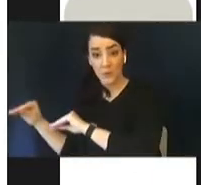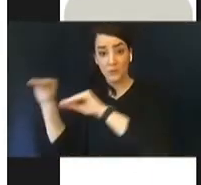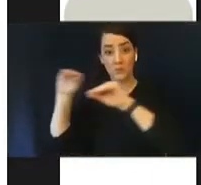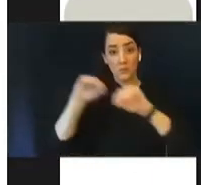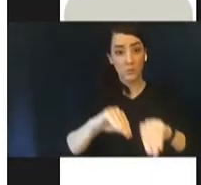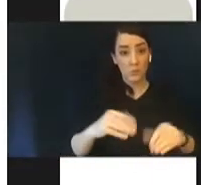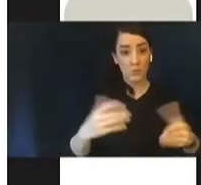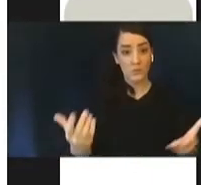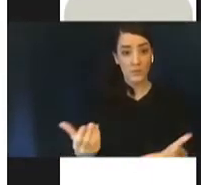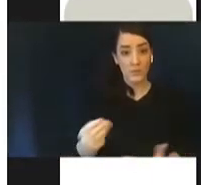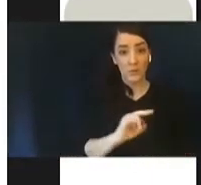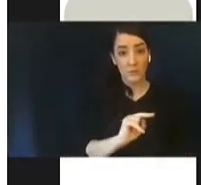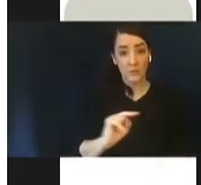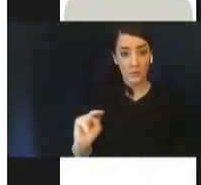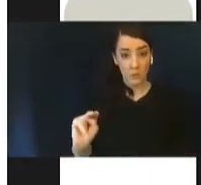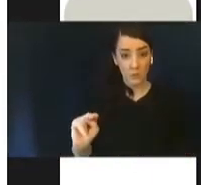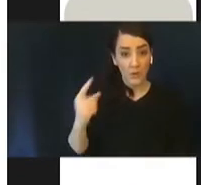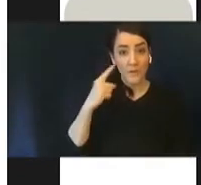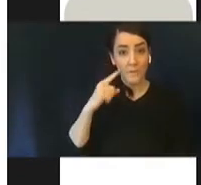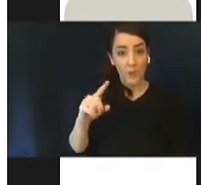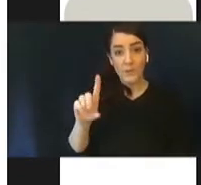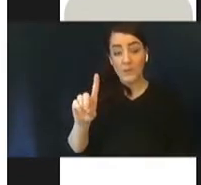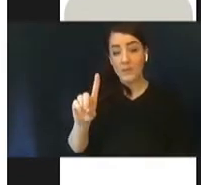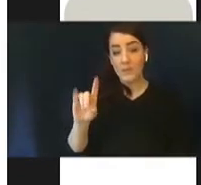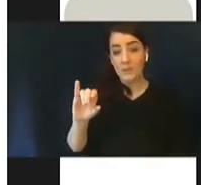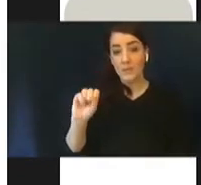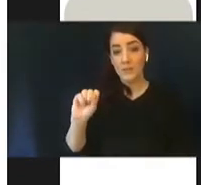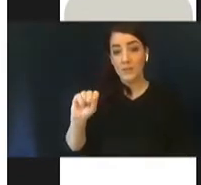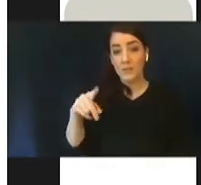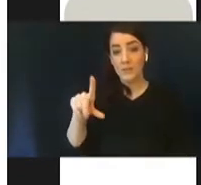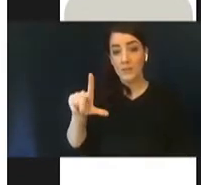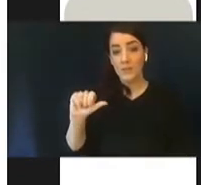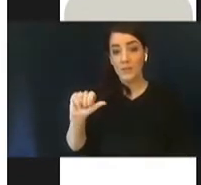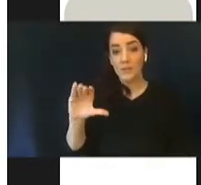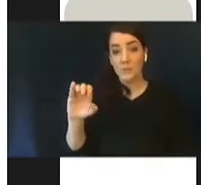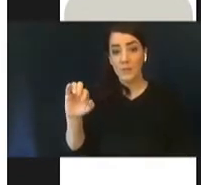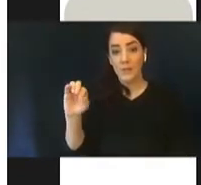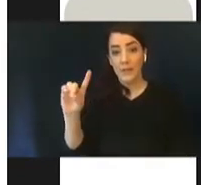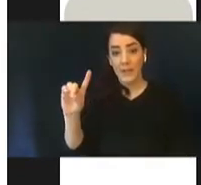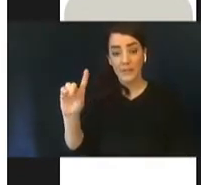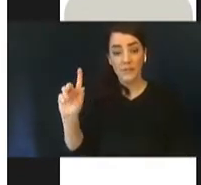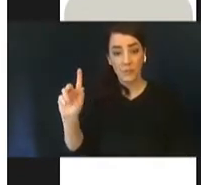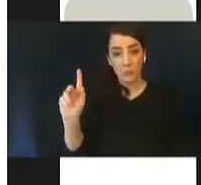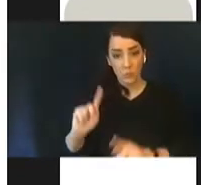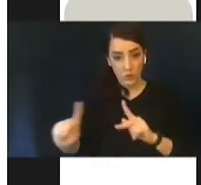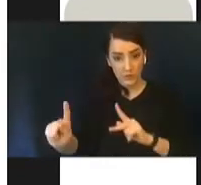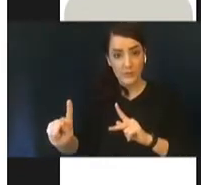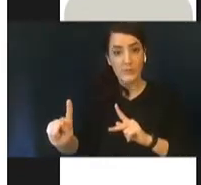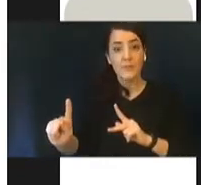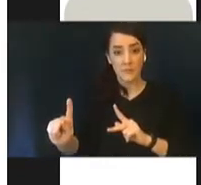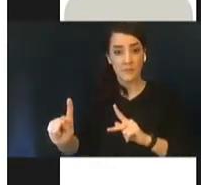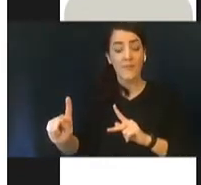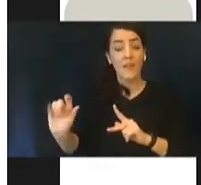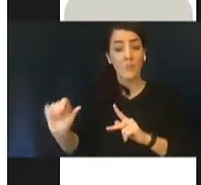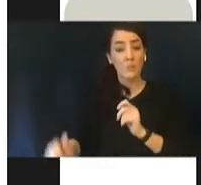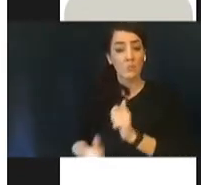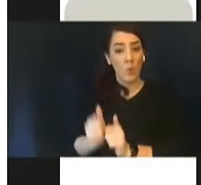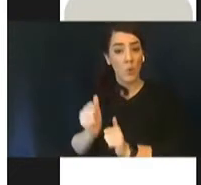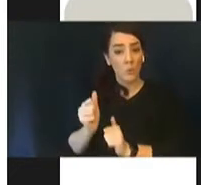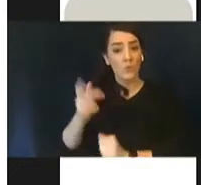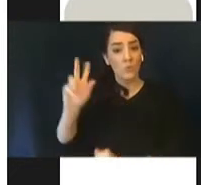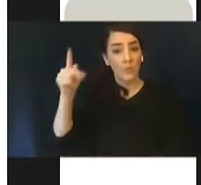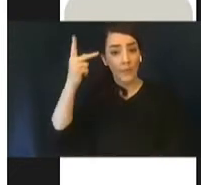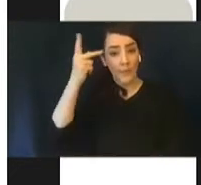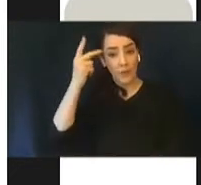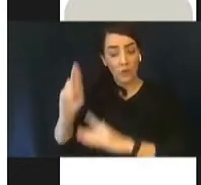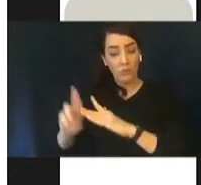Persons Act of 1948. The third wave of immigrants consisted almost exclusively of political refugees who came to escape